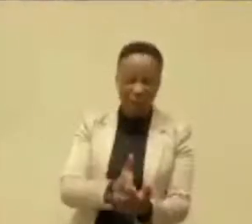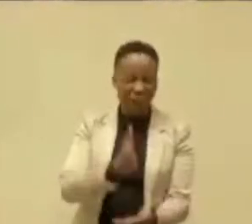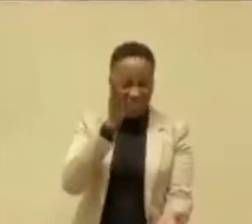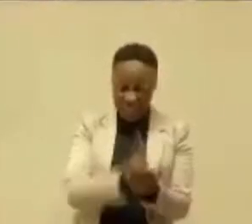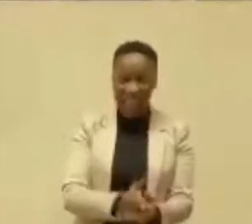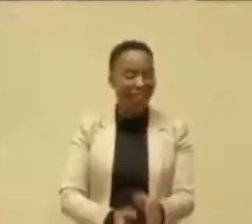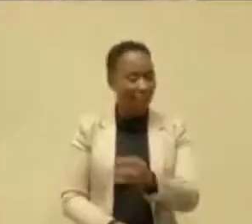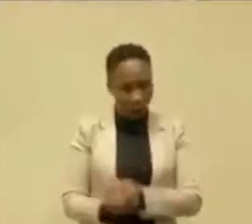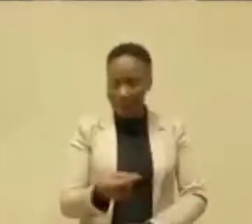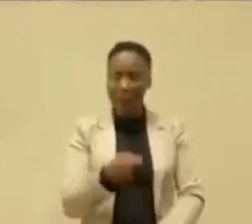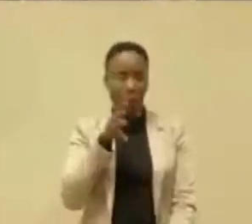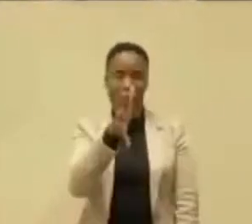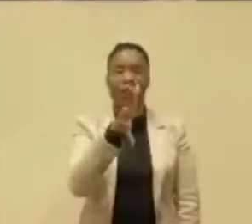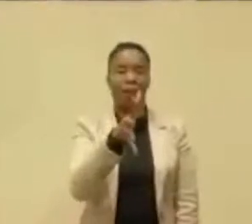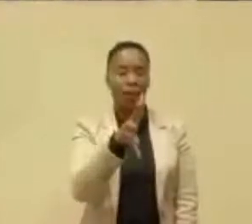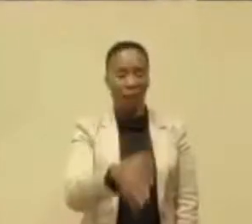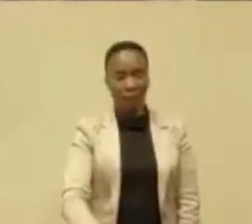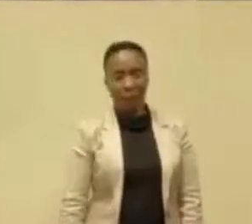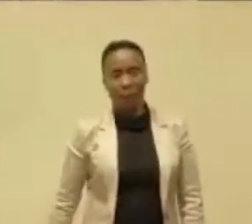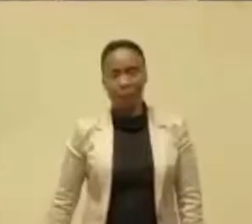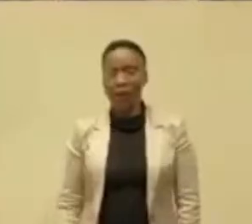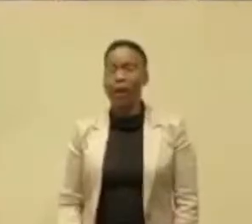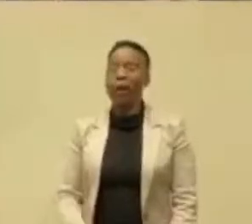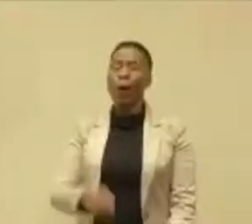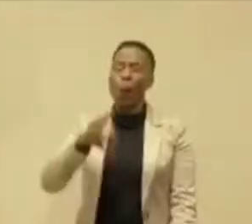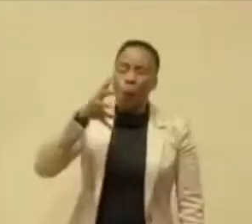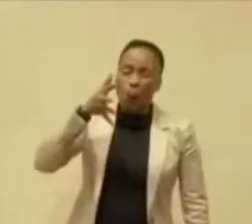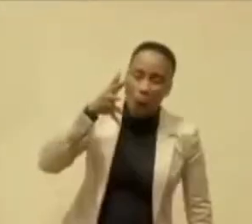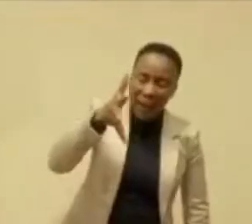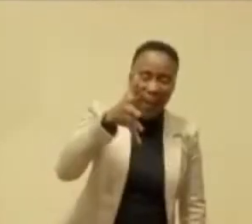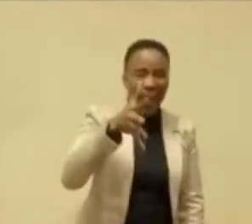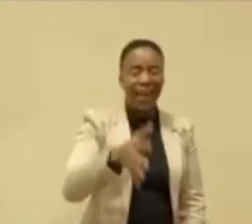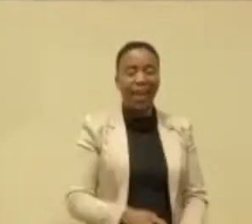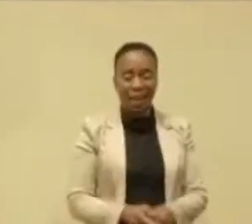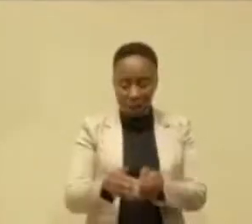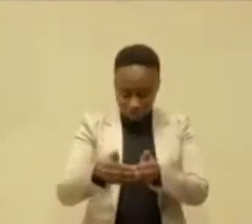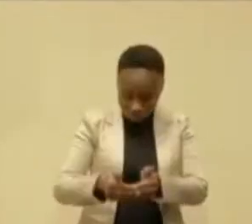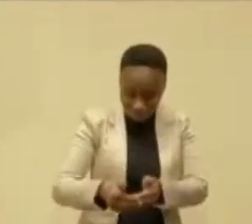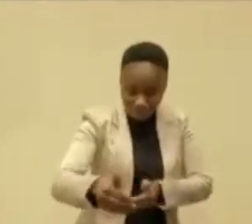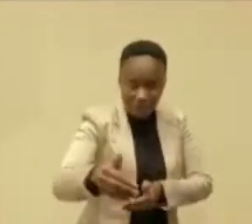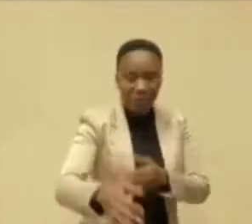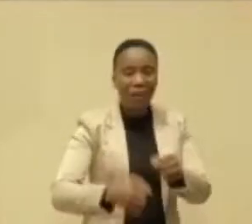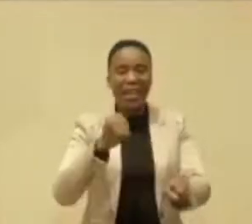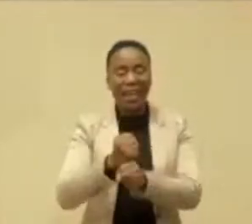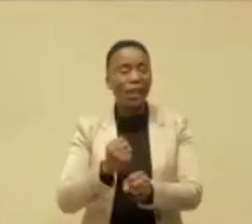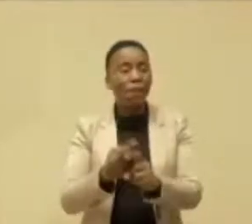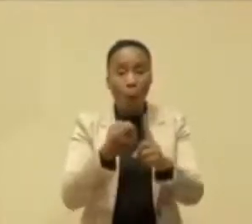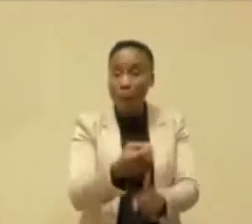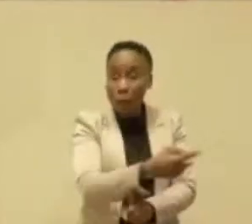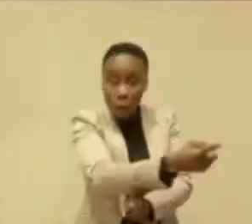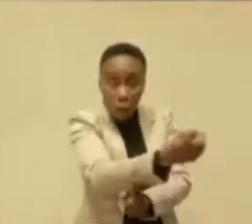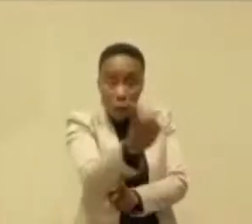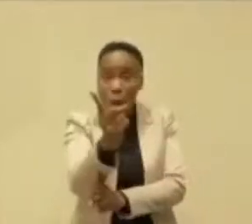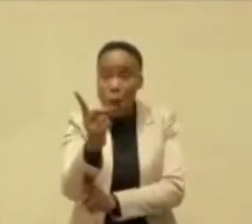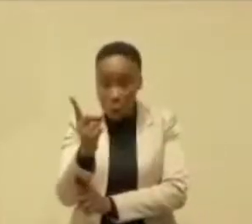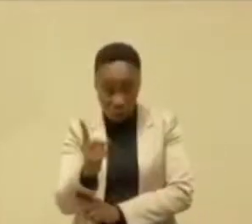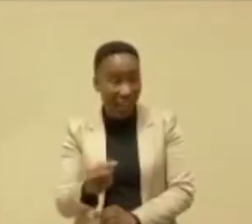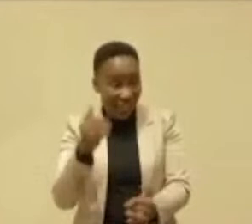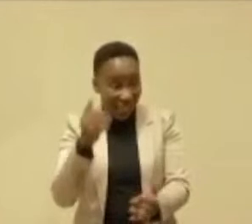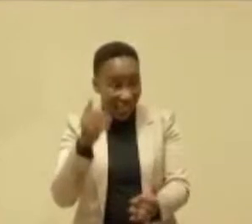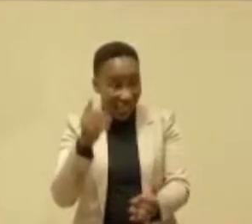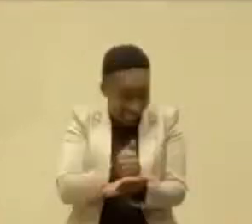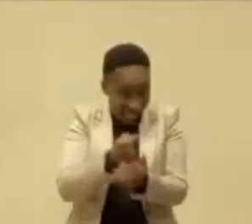make it we will in the few coming years out of yourselves be sitting